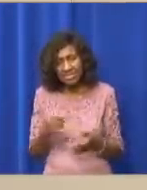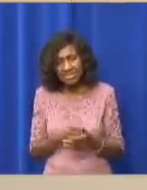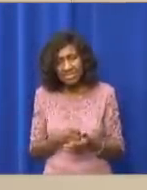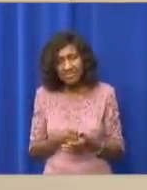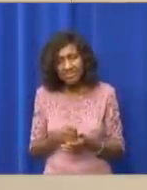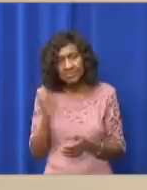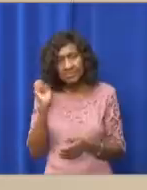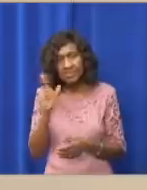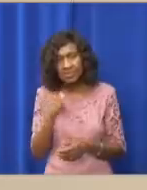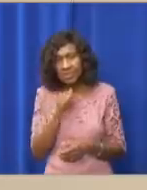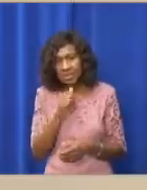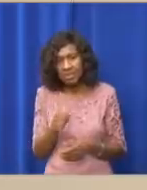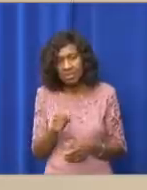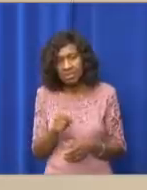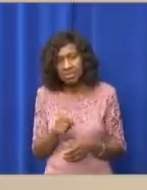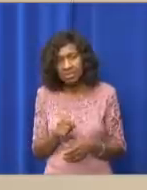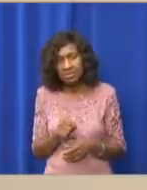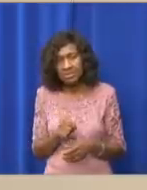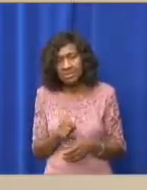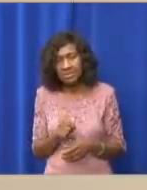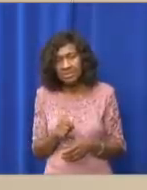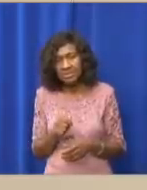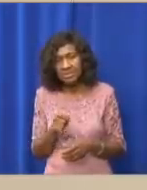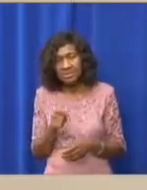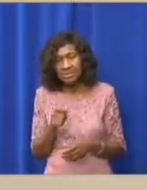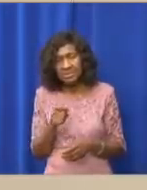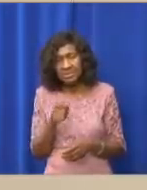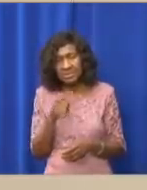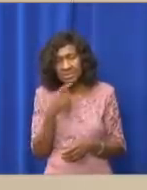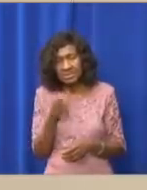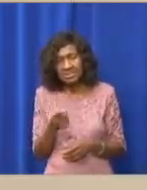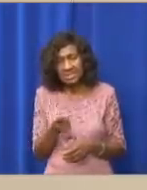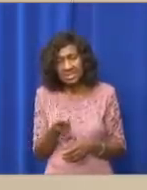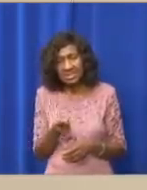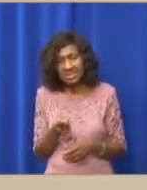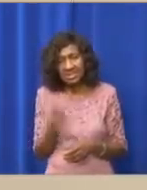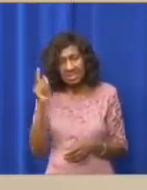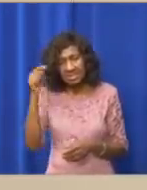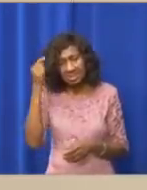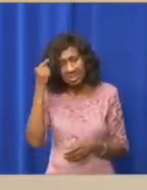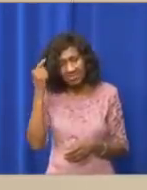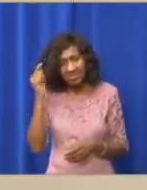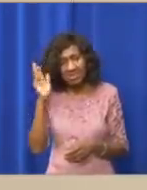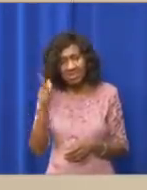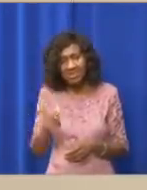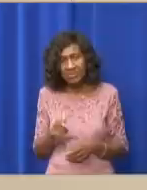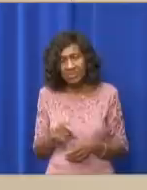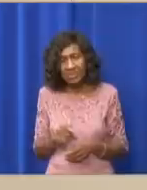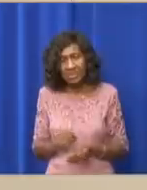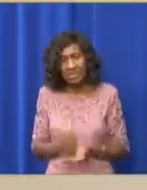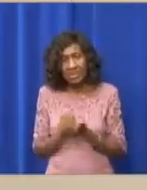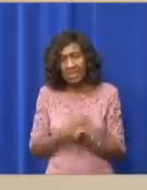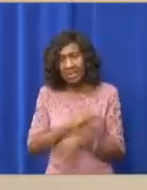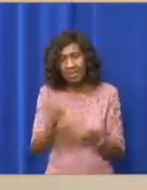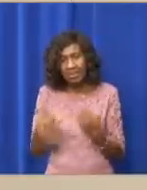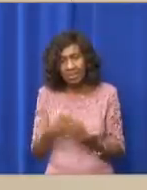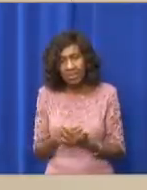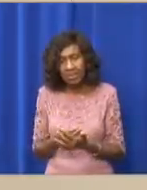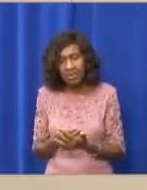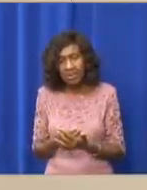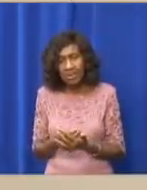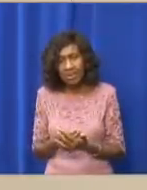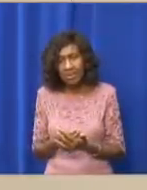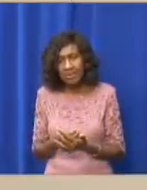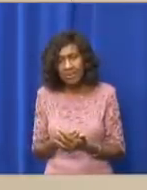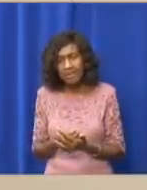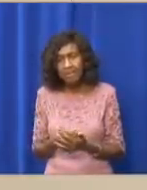and create a free-for-all by saying that government is going to repatriate anyone who wants to go home. But